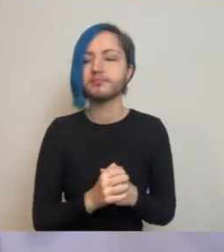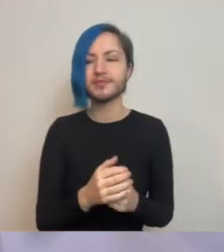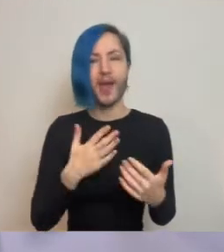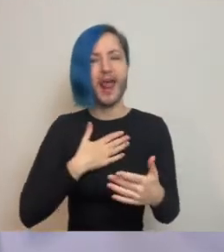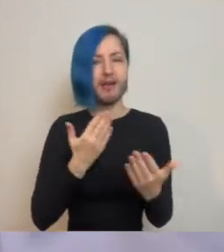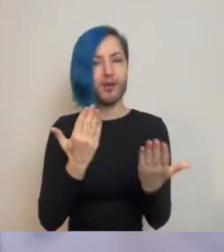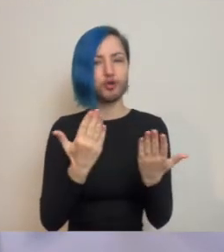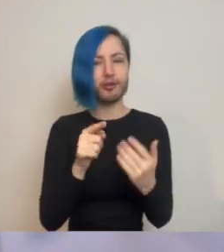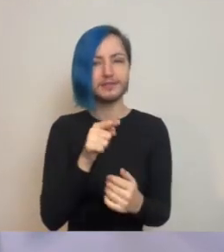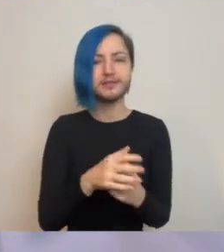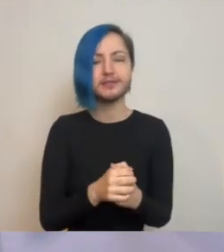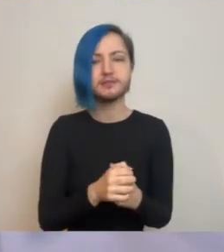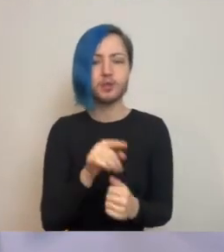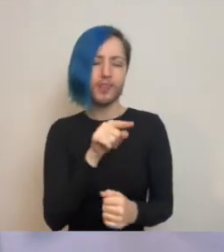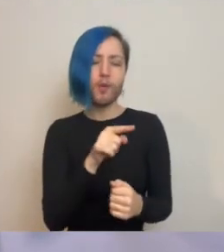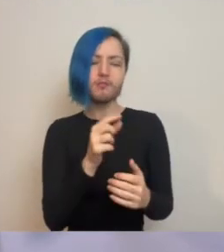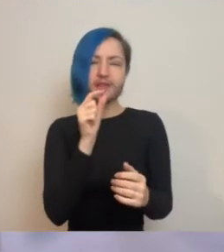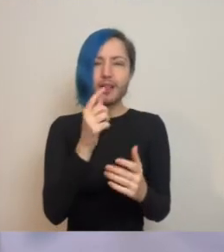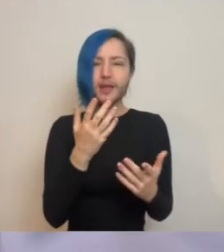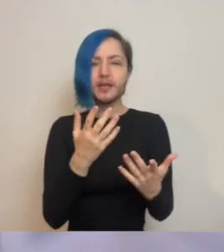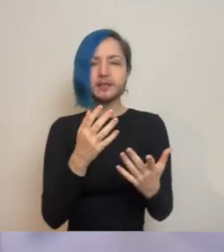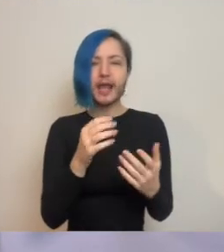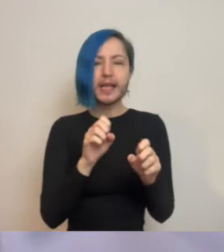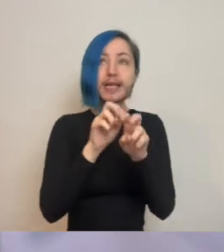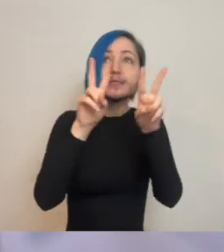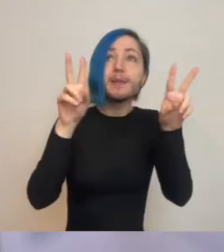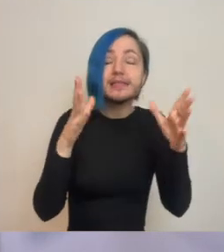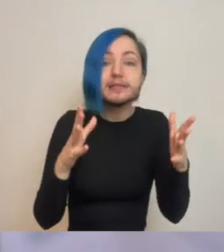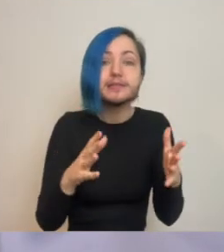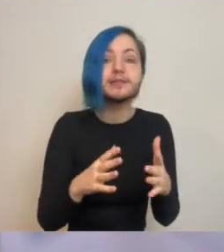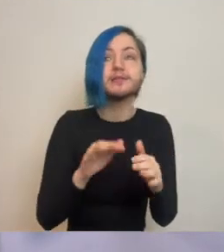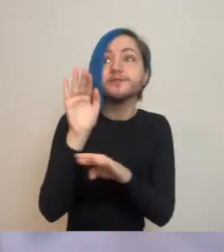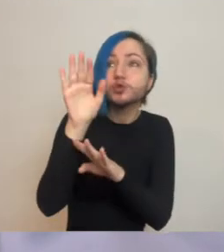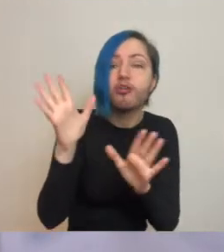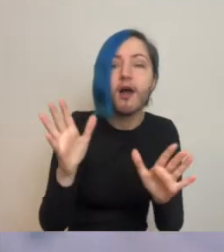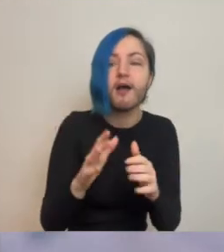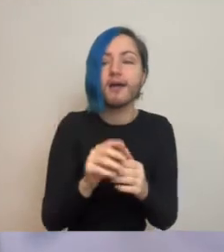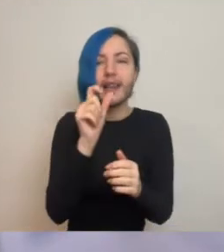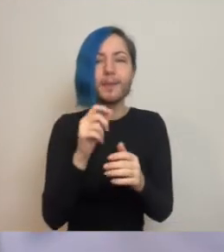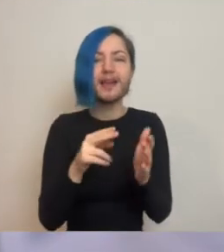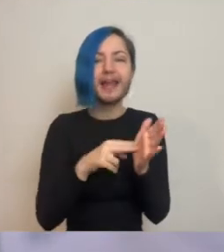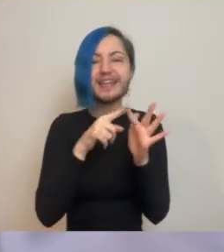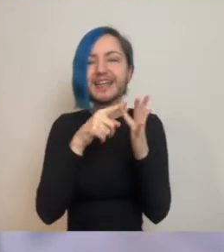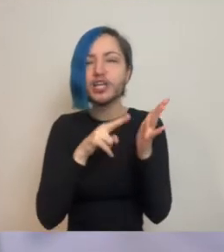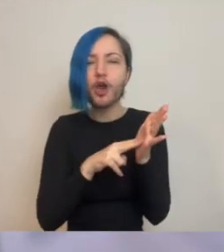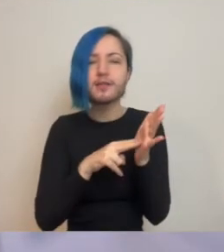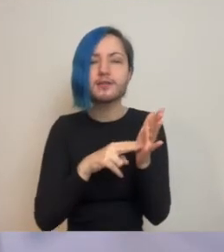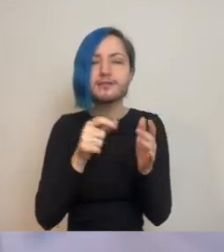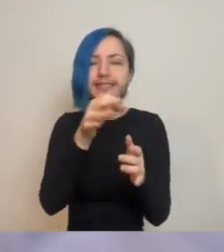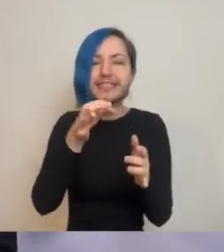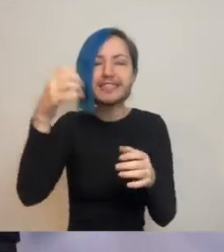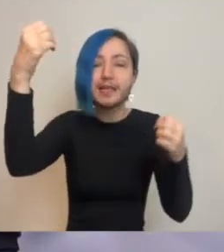to construct something that feels a little bit space agey, a little bit like kind of neon lights in the city, which I love, and a little bit like